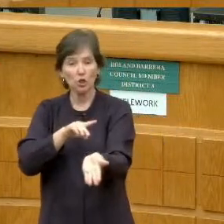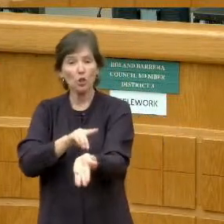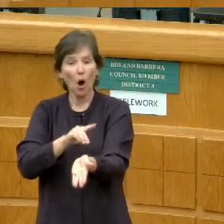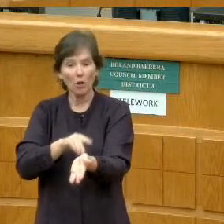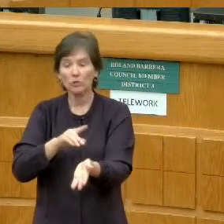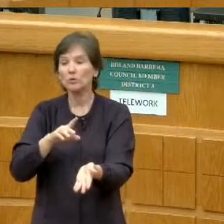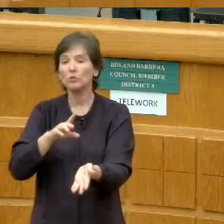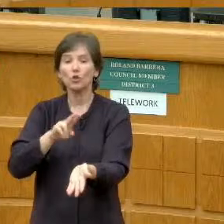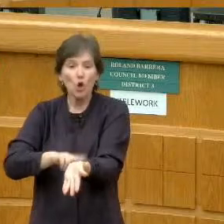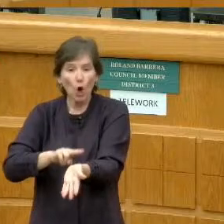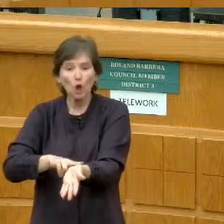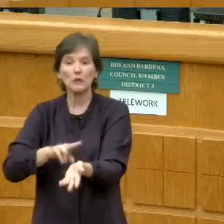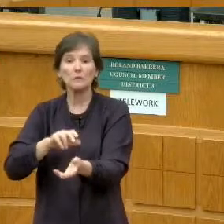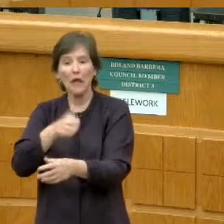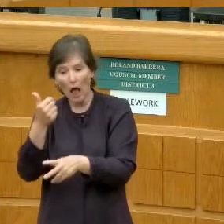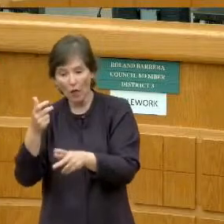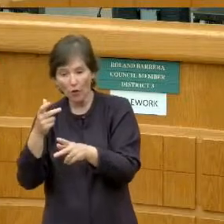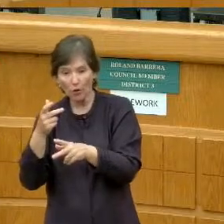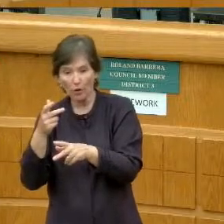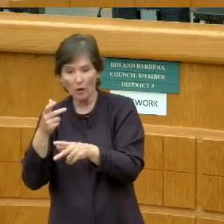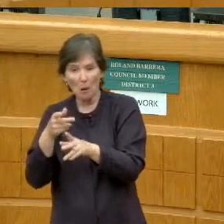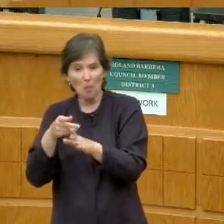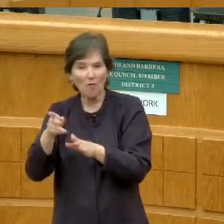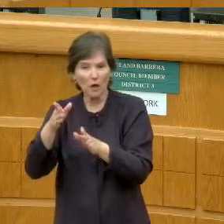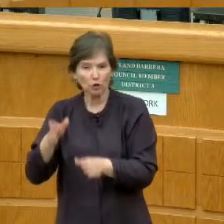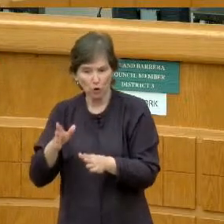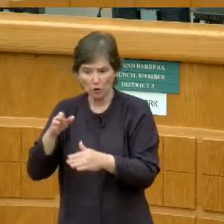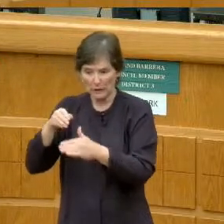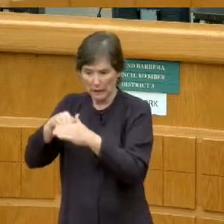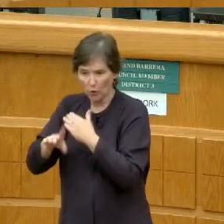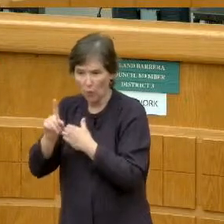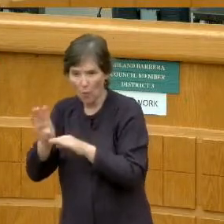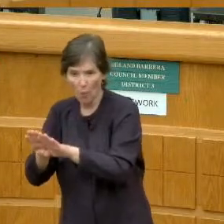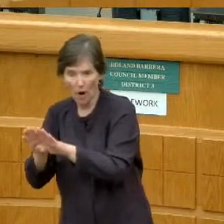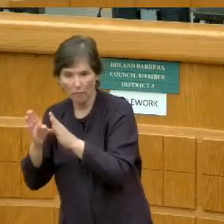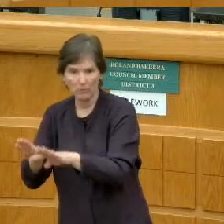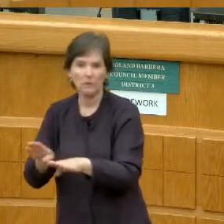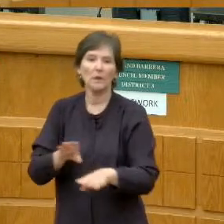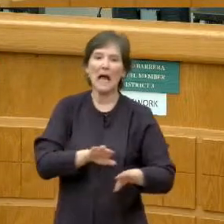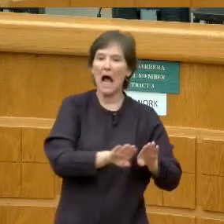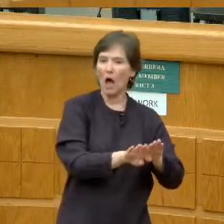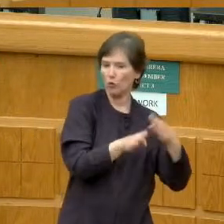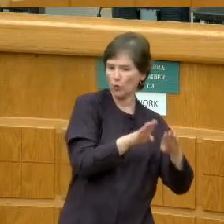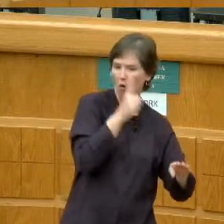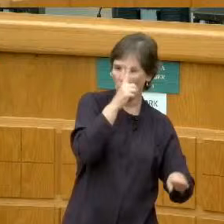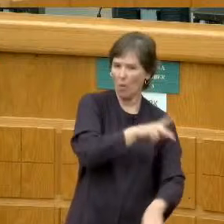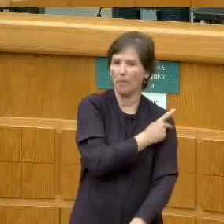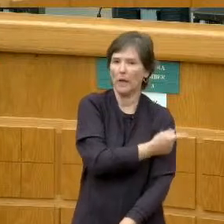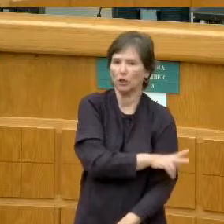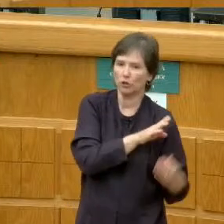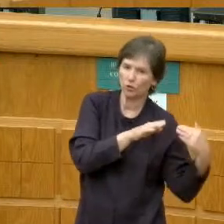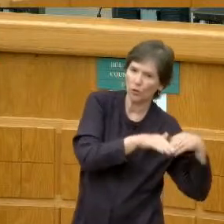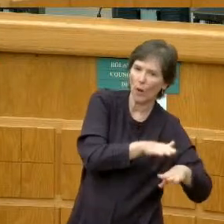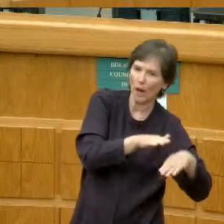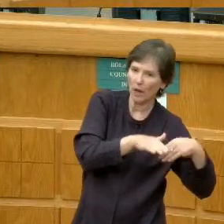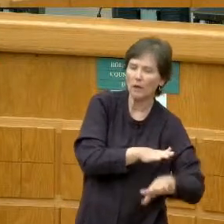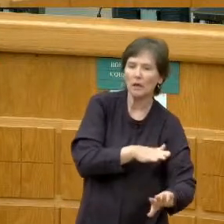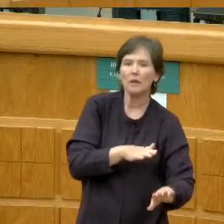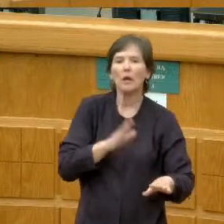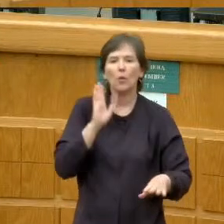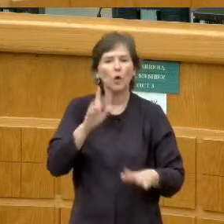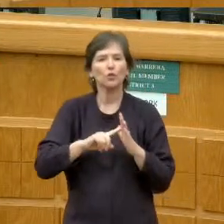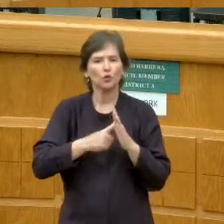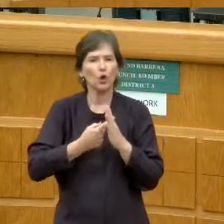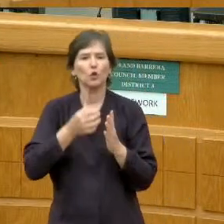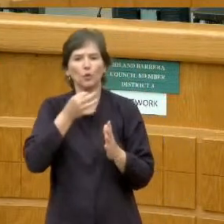another. I think it's going very well. I mean, I hate to say which date it's going to start, but like I said, this weekend we're kind of